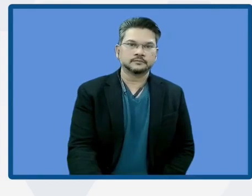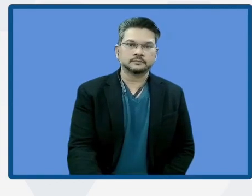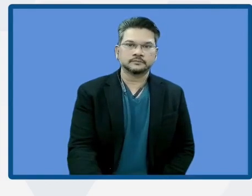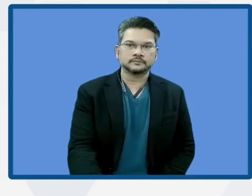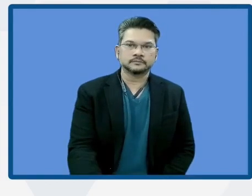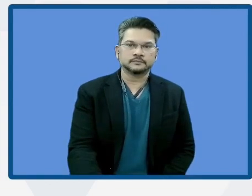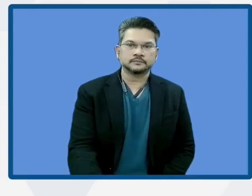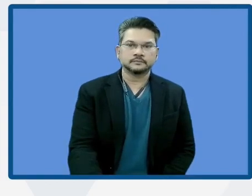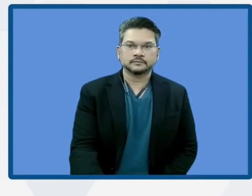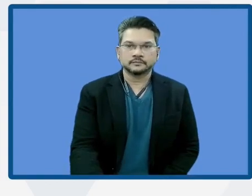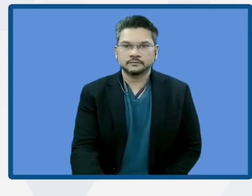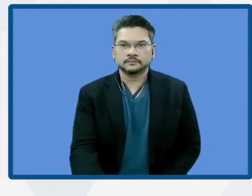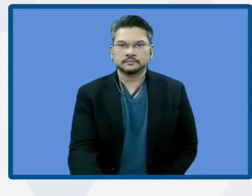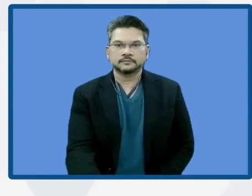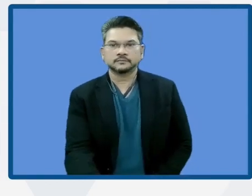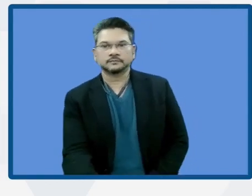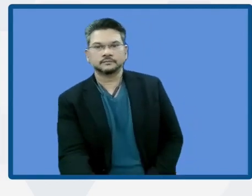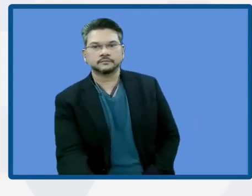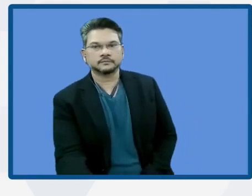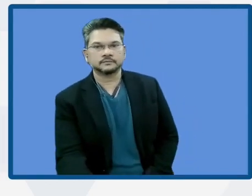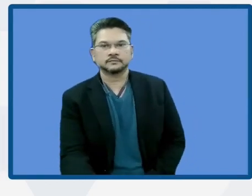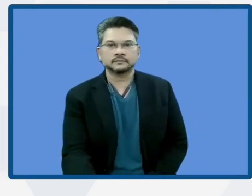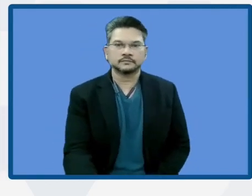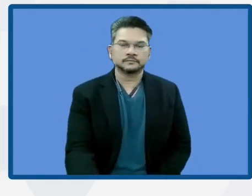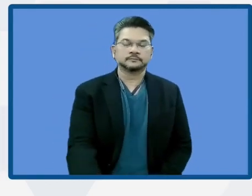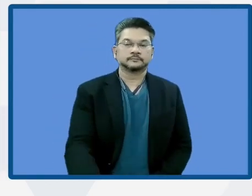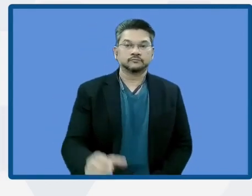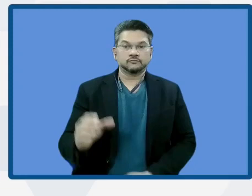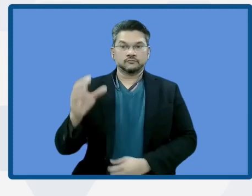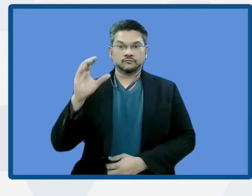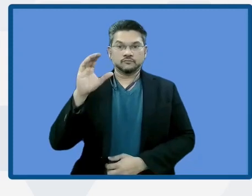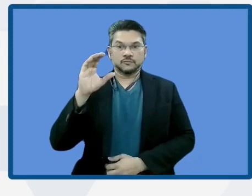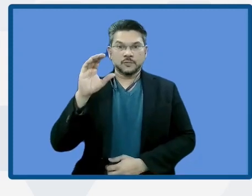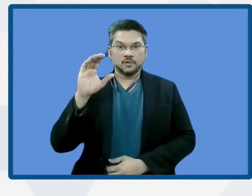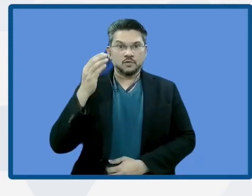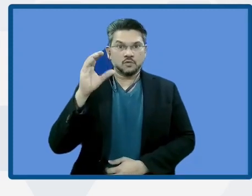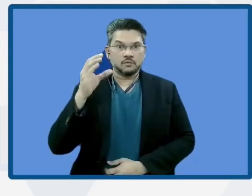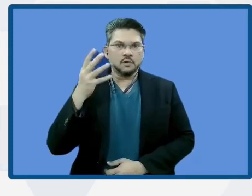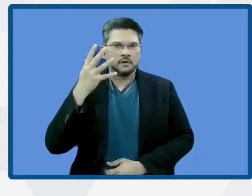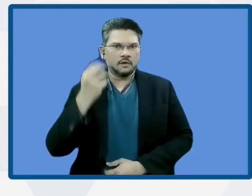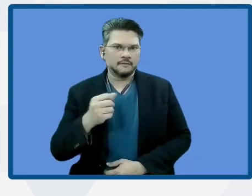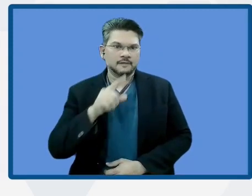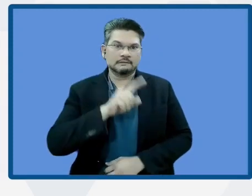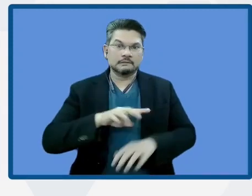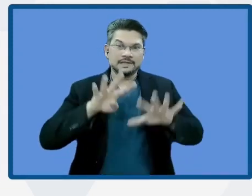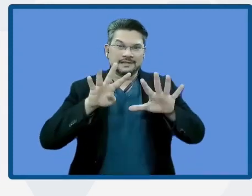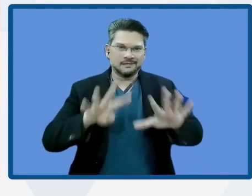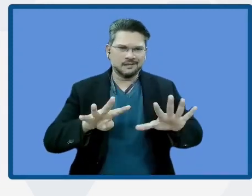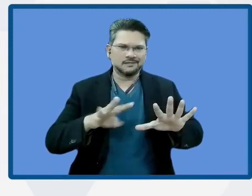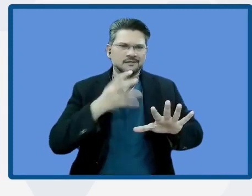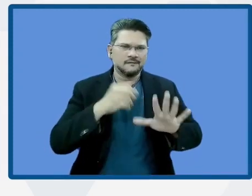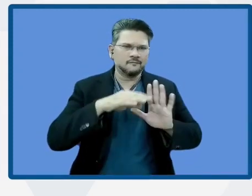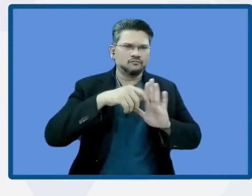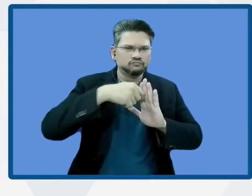has projected the development of 19 pilots of community warning systems with an approach